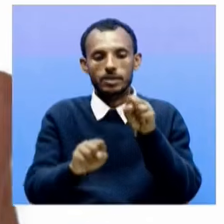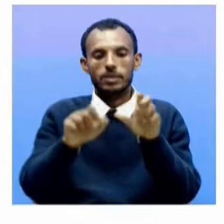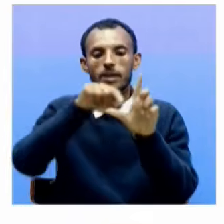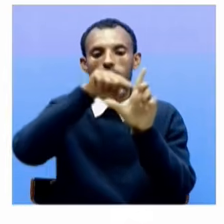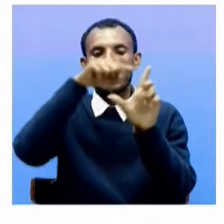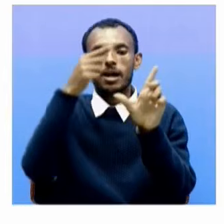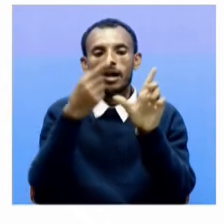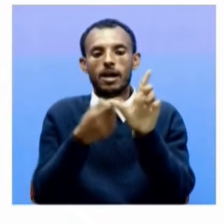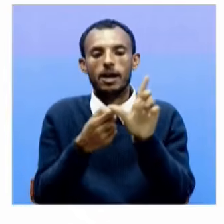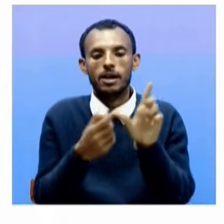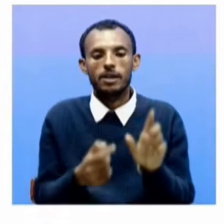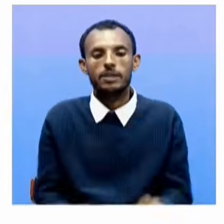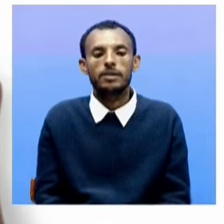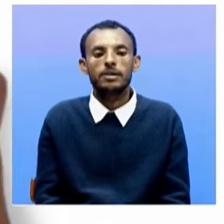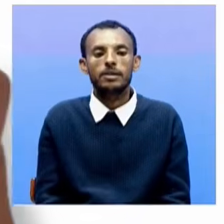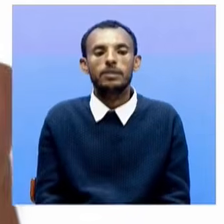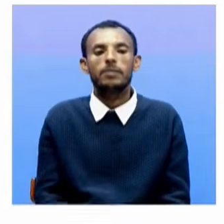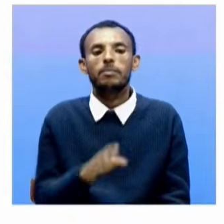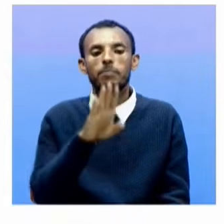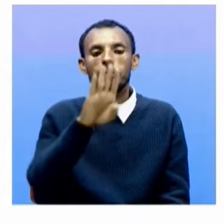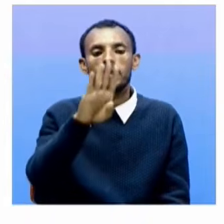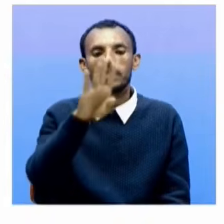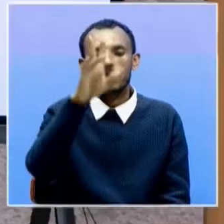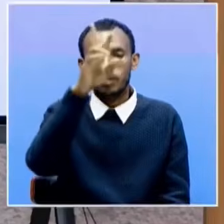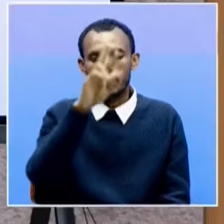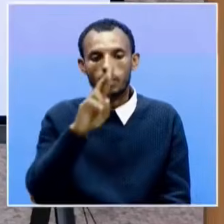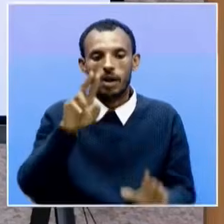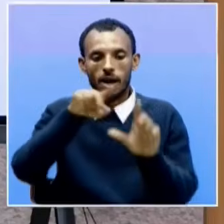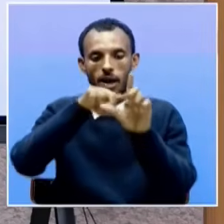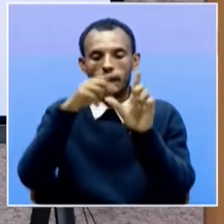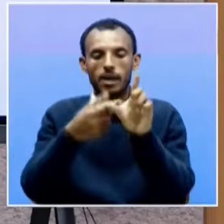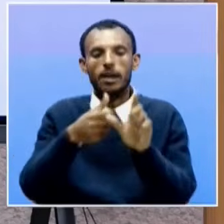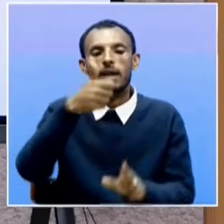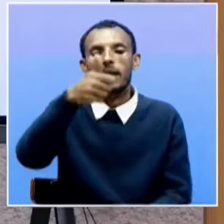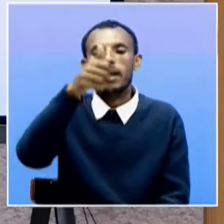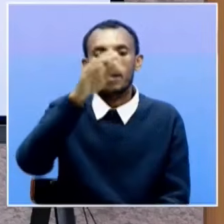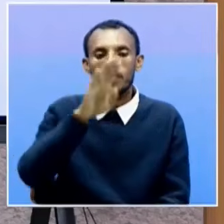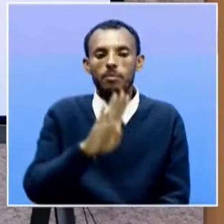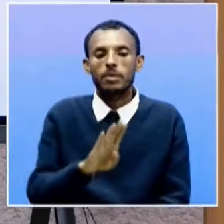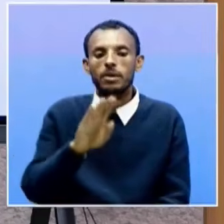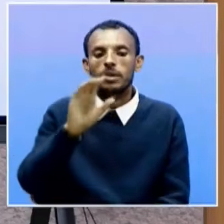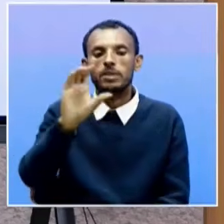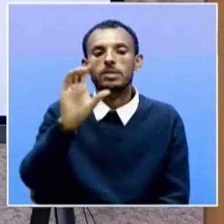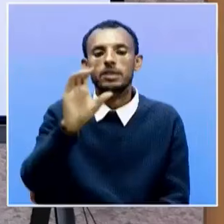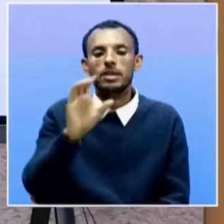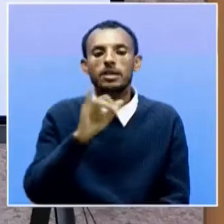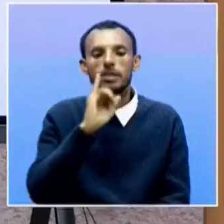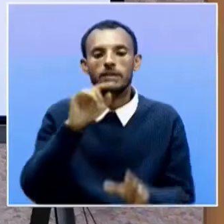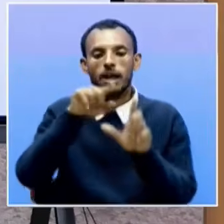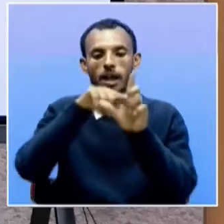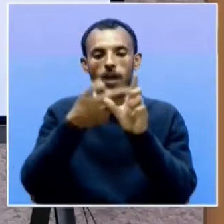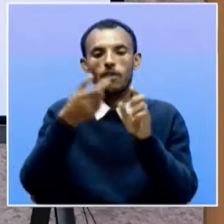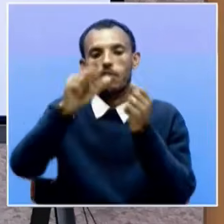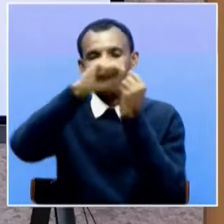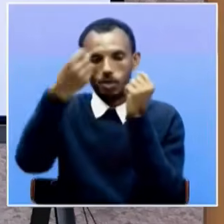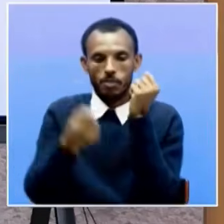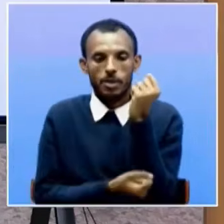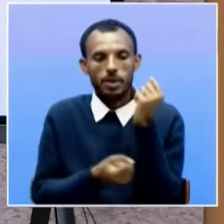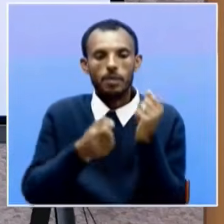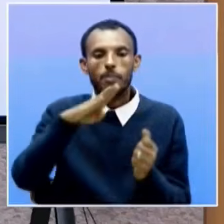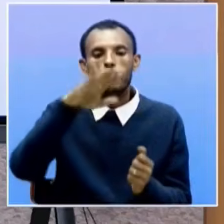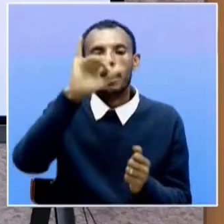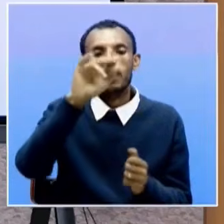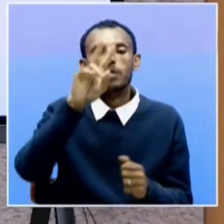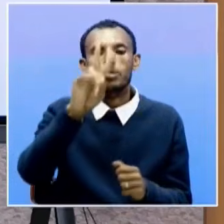angle B or angle ABC is an angle formed by